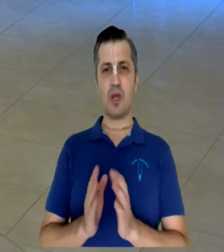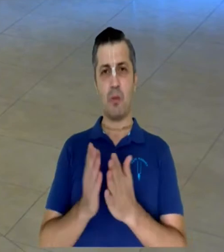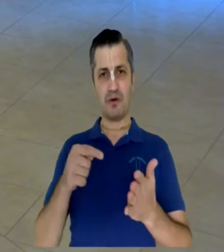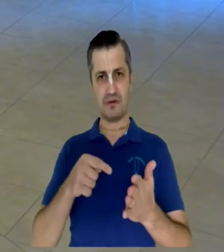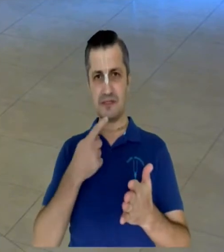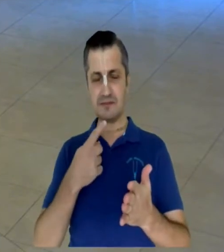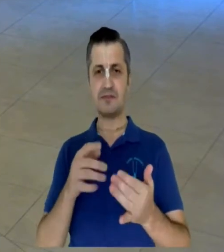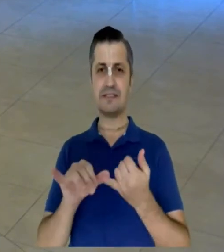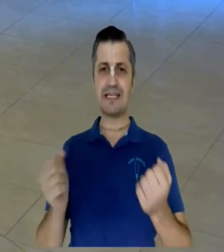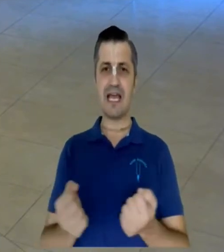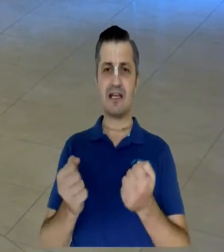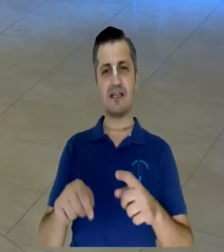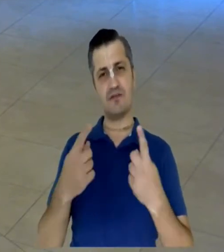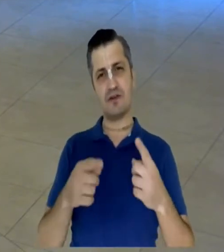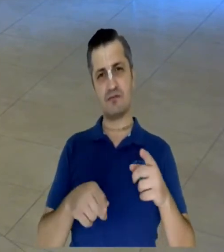so